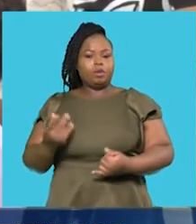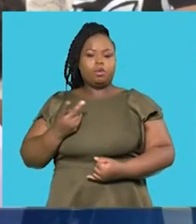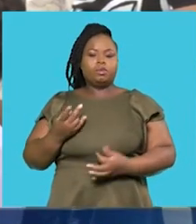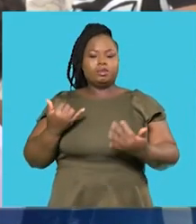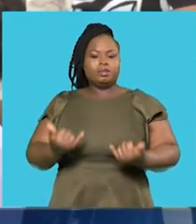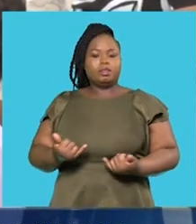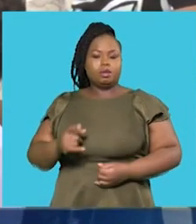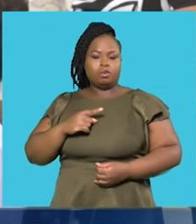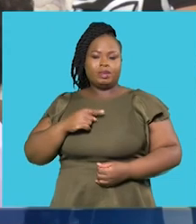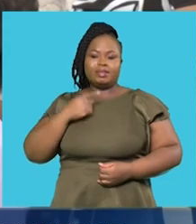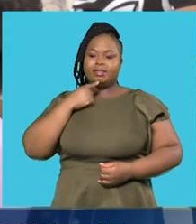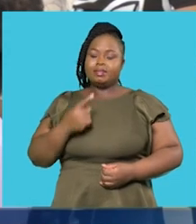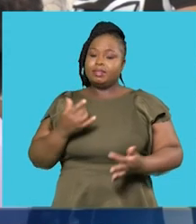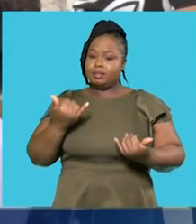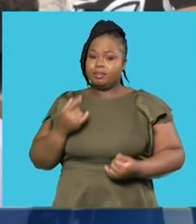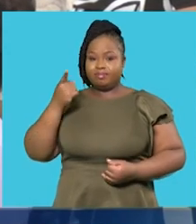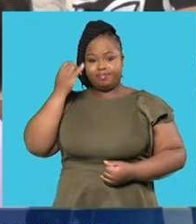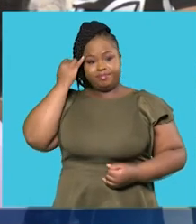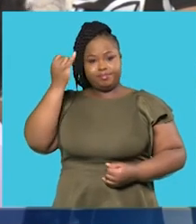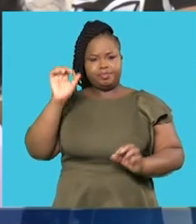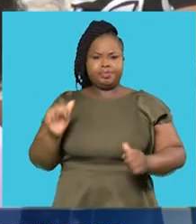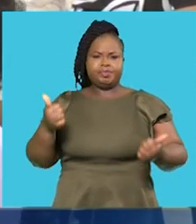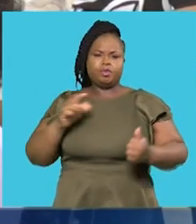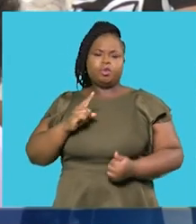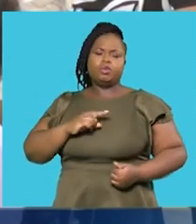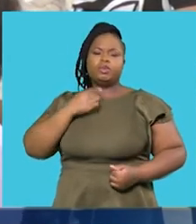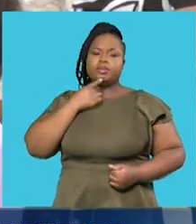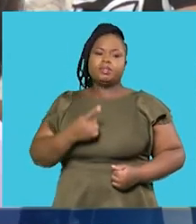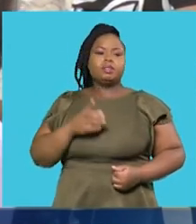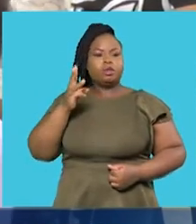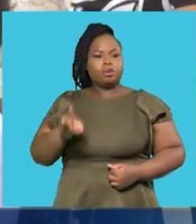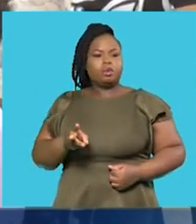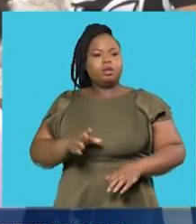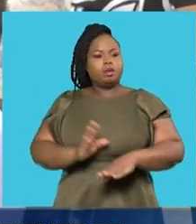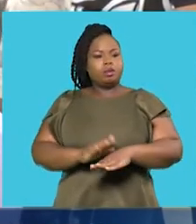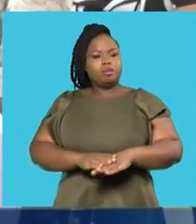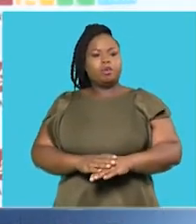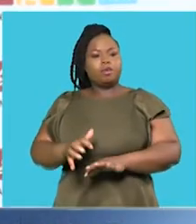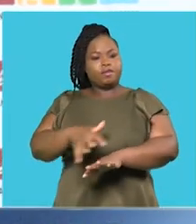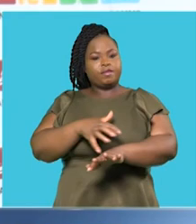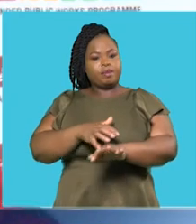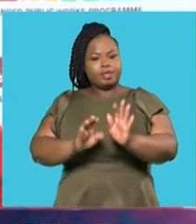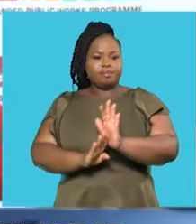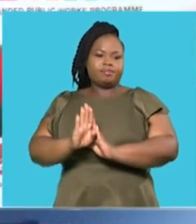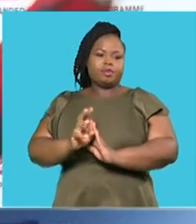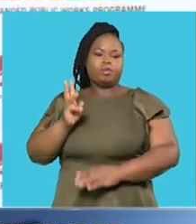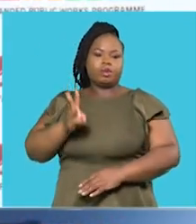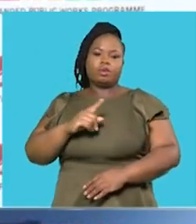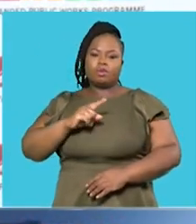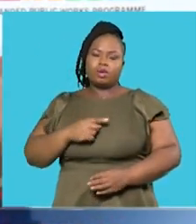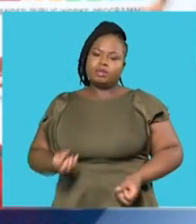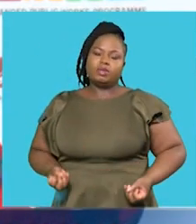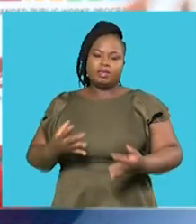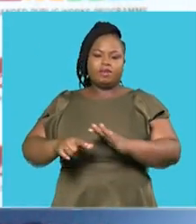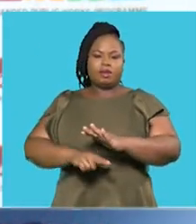ezingundoqo nalo inxalenye eliphulo futhi lithembisa ngokuxhobisa eliqela kwezolimo ngokubapha umhlaba